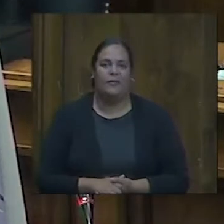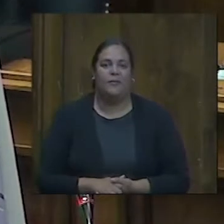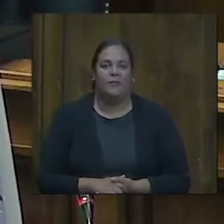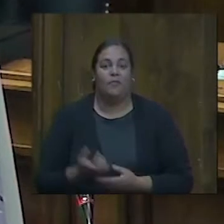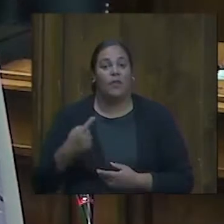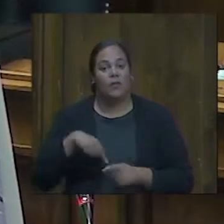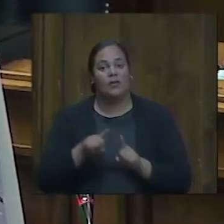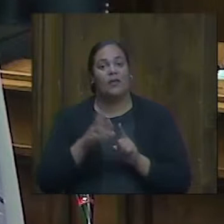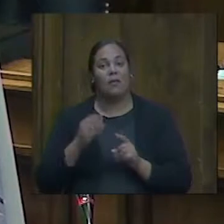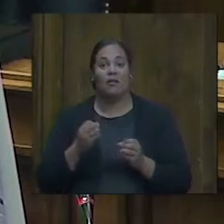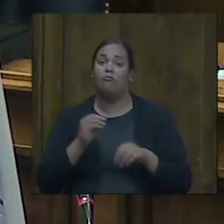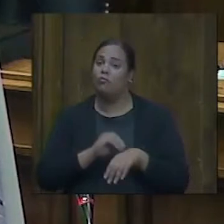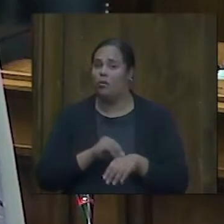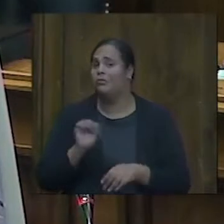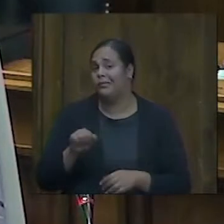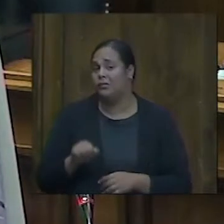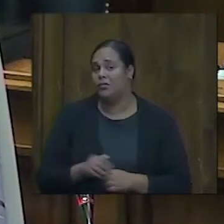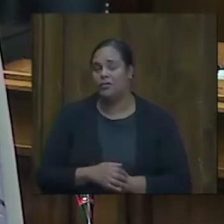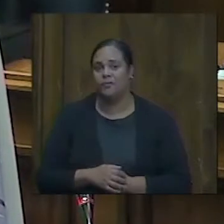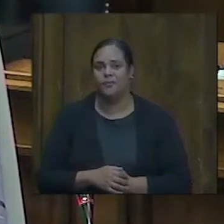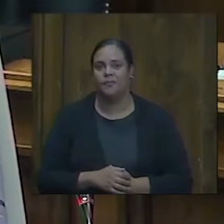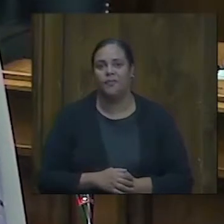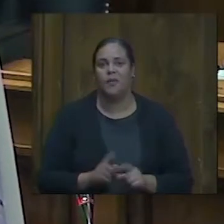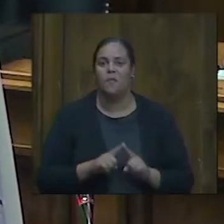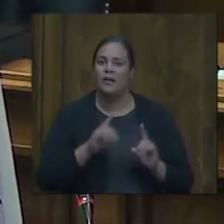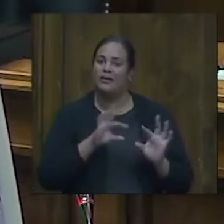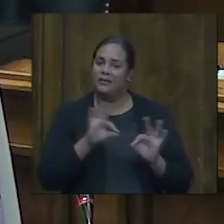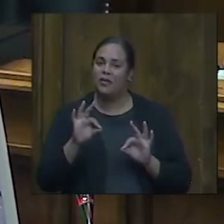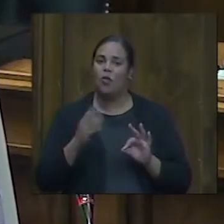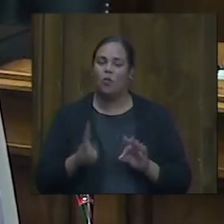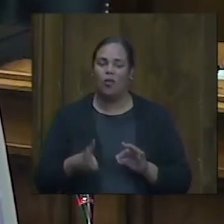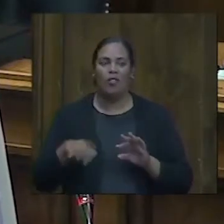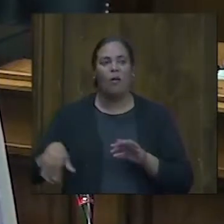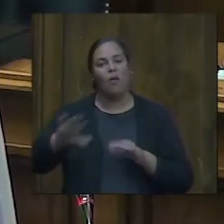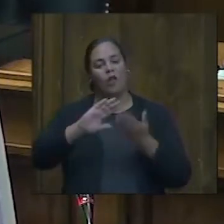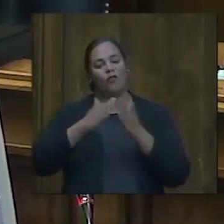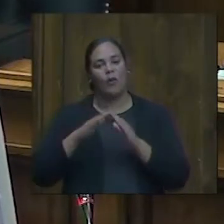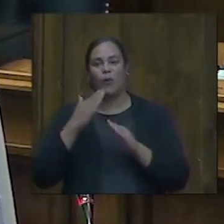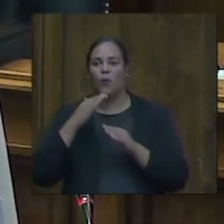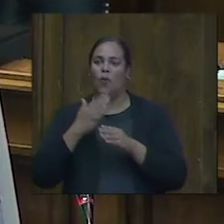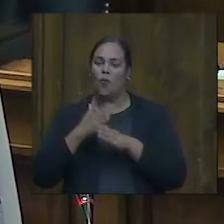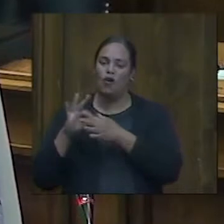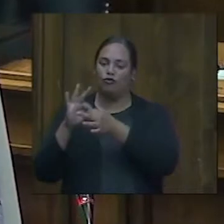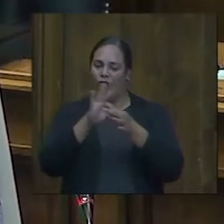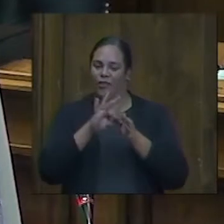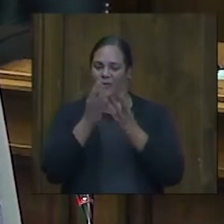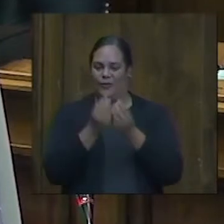We also have many problems, which it will take the whole of society working together to resolve.